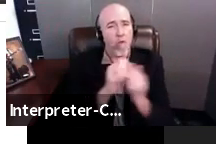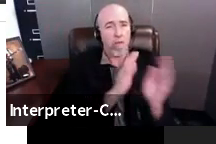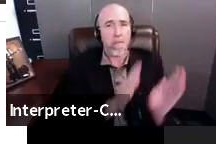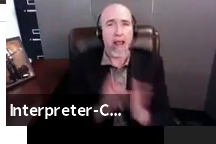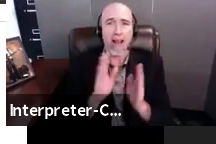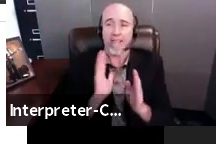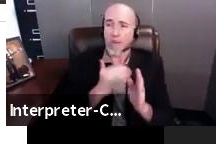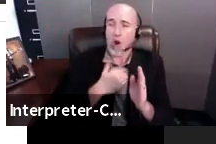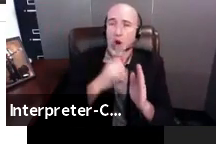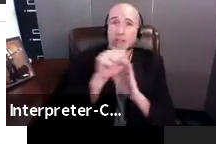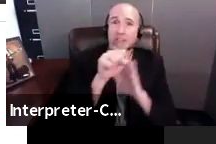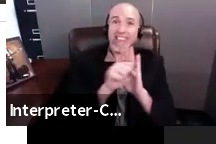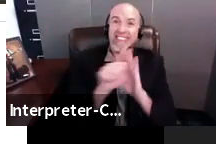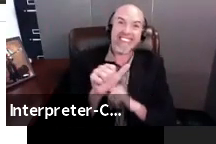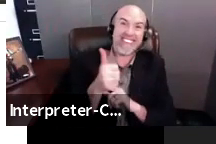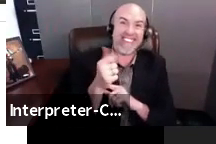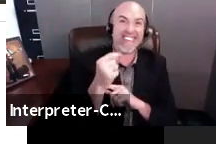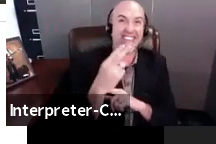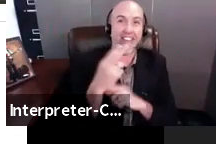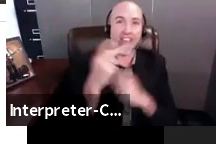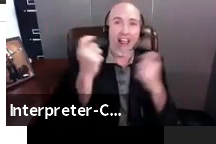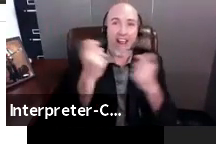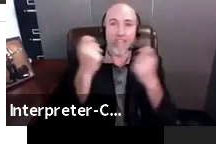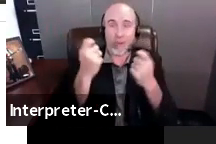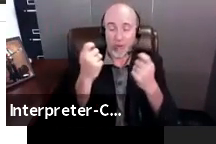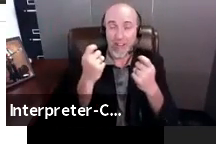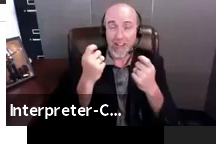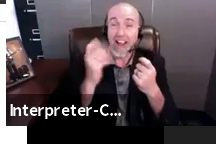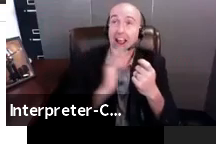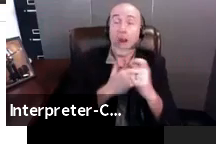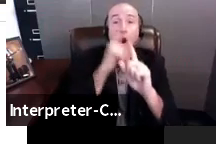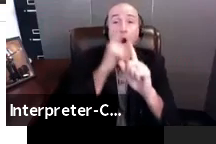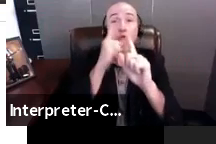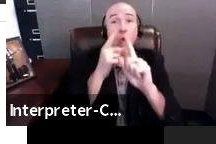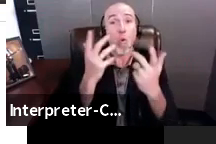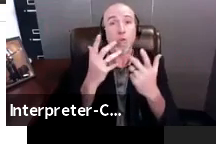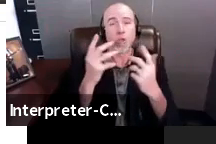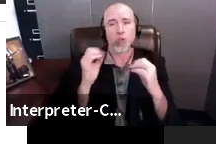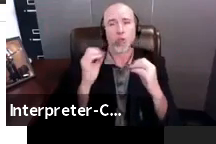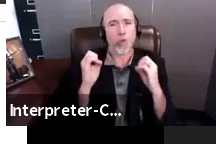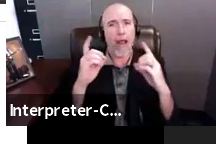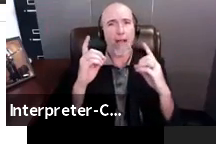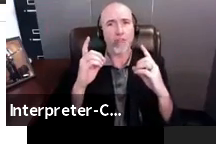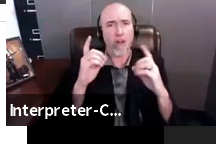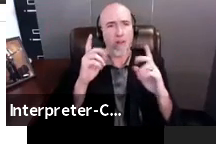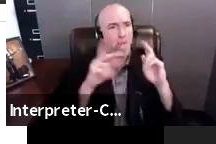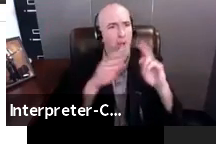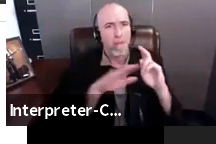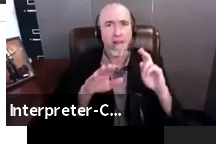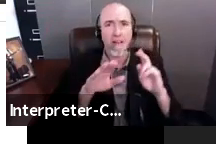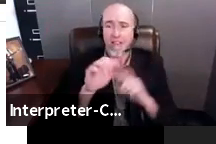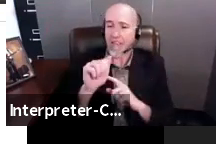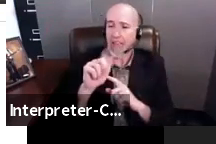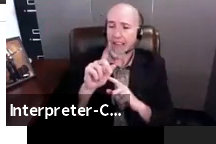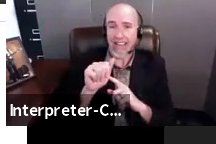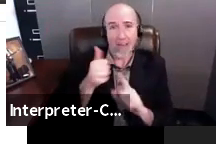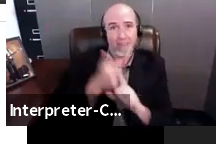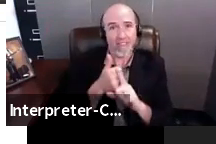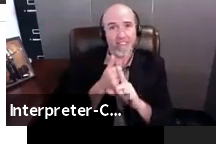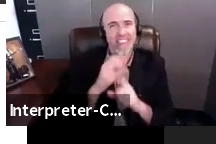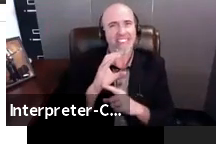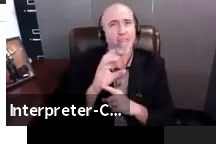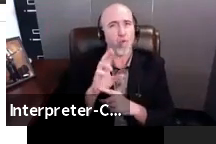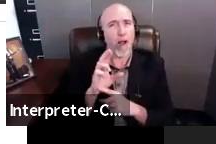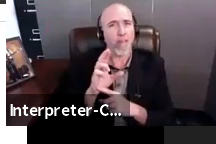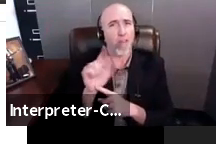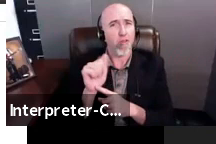our state's 10th anniversary of the ADA. And our goal back then was to educate the public that the ADA was a civil rights law. We